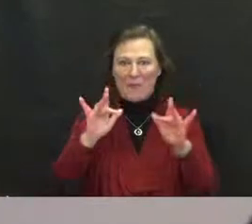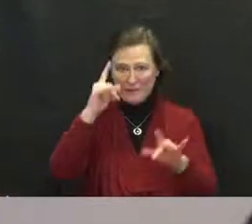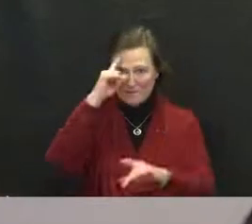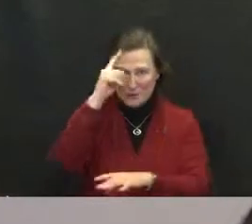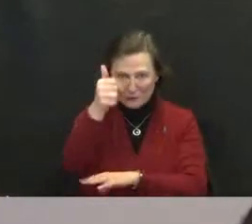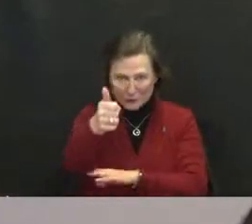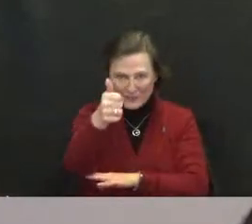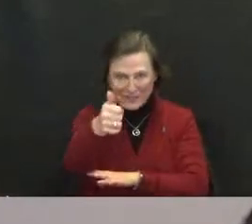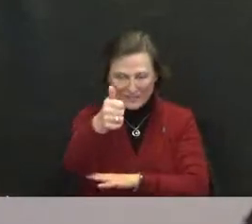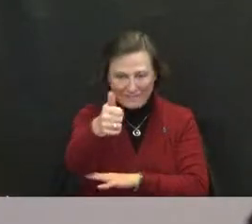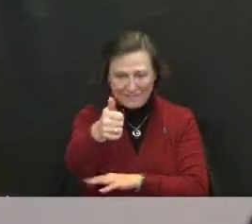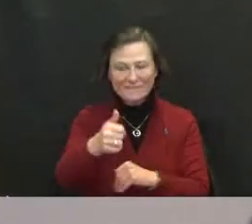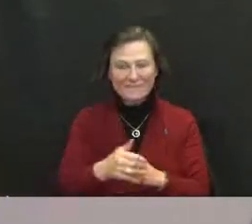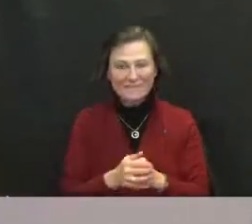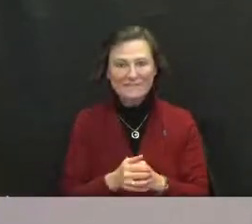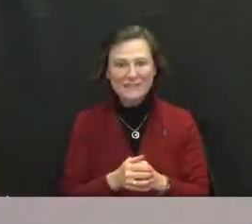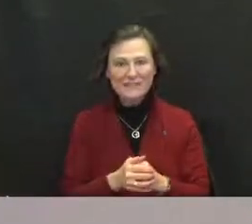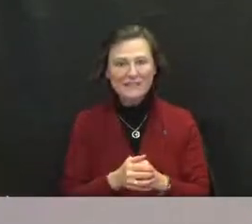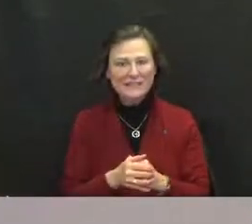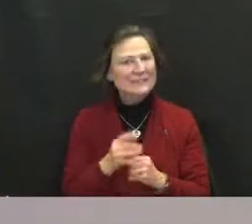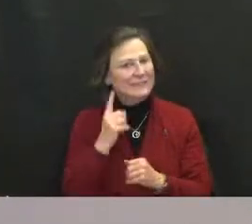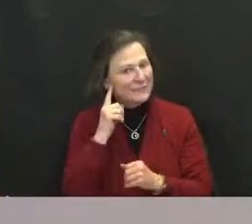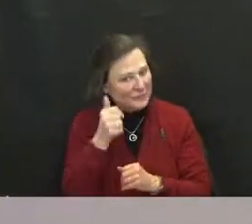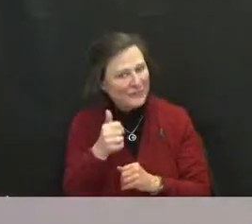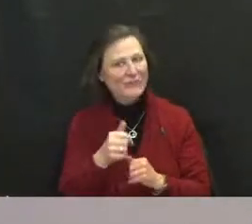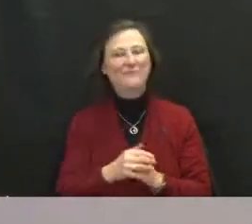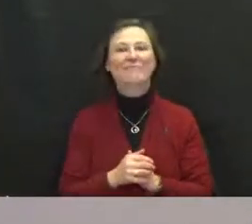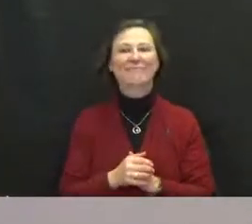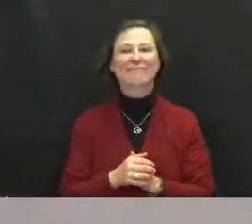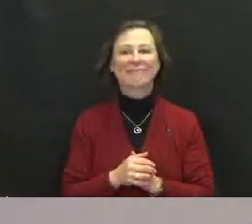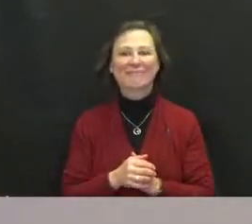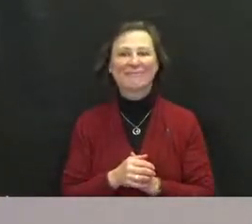for yourself. For yourself.